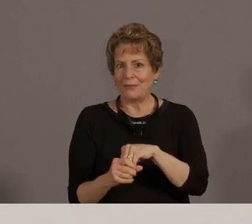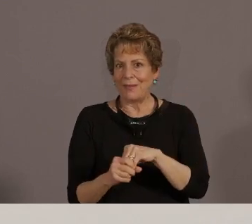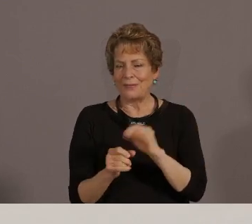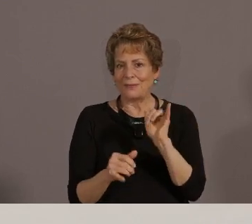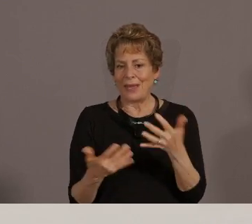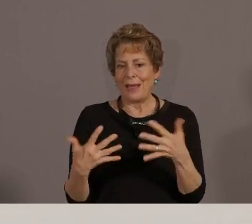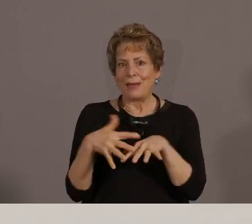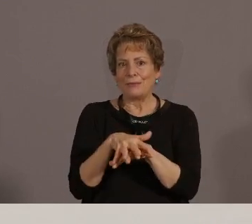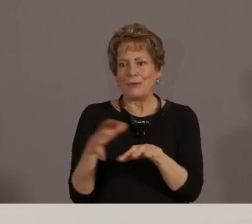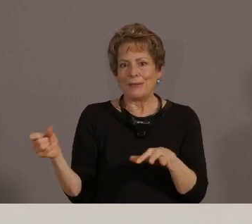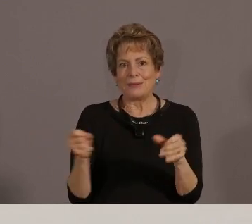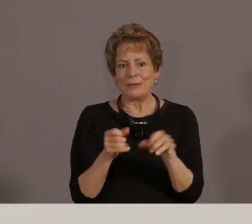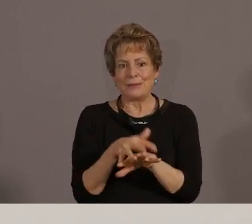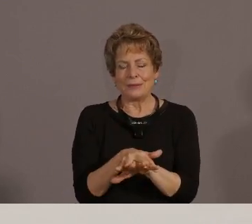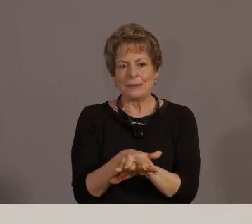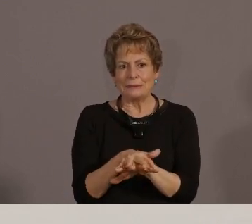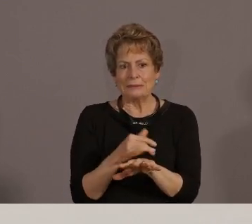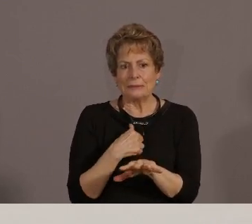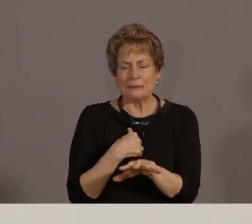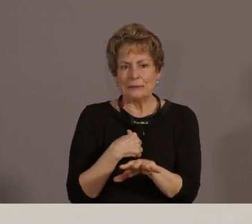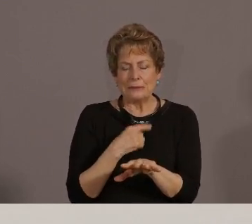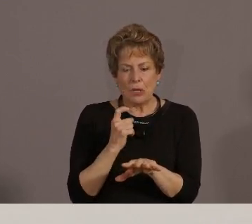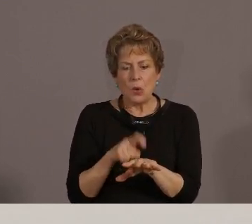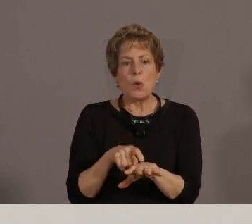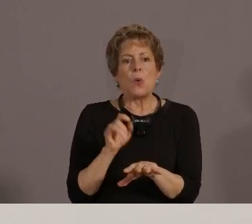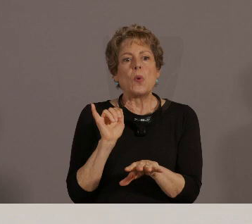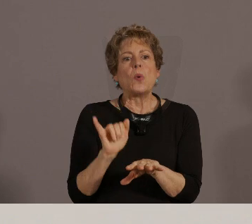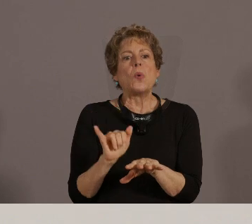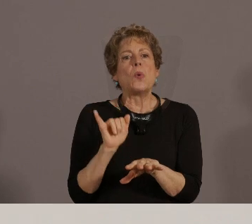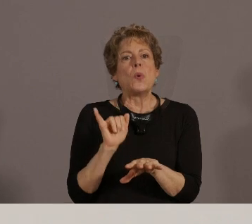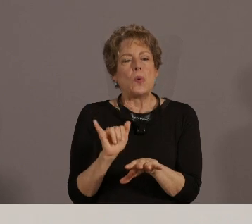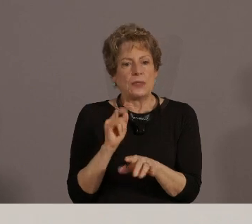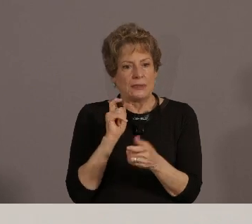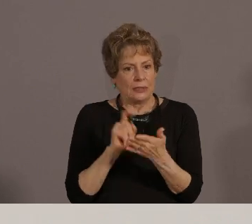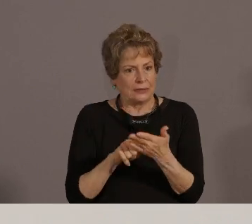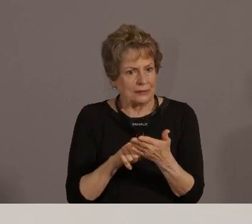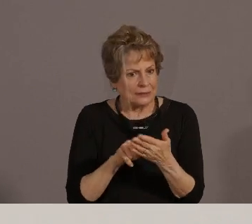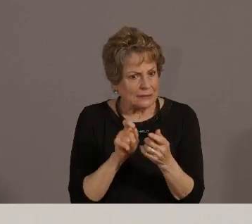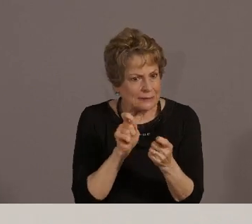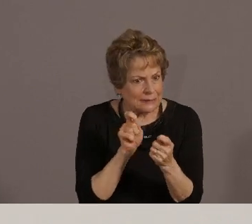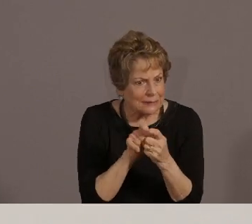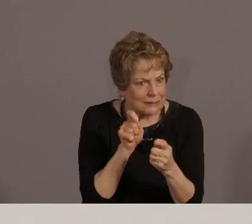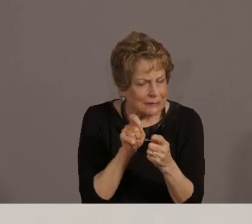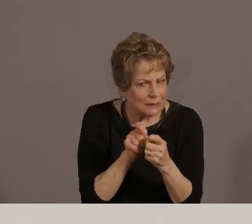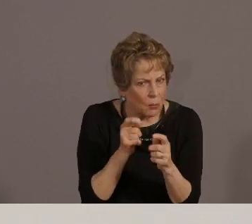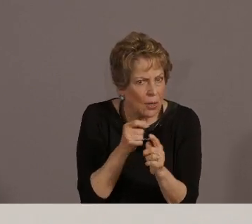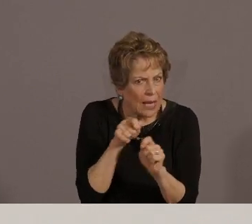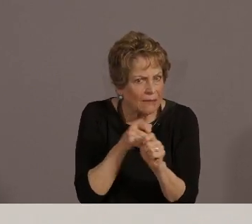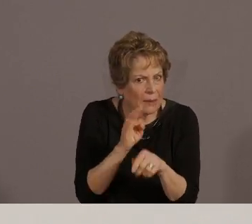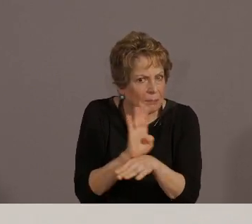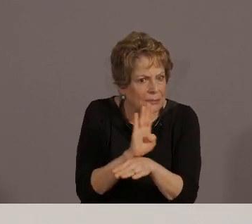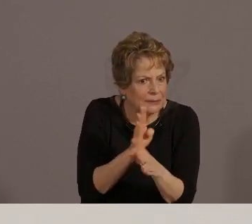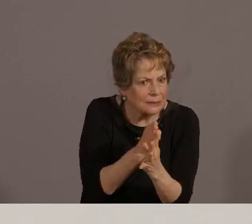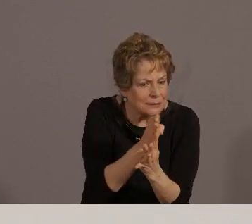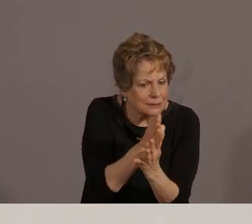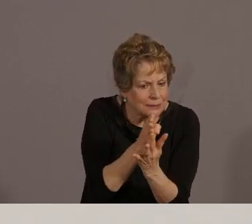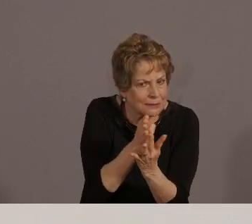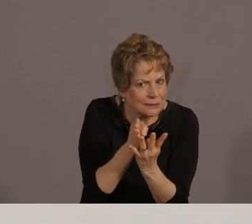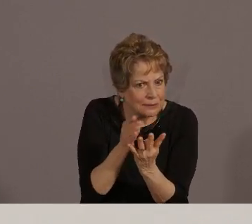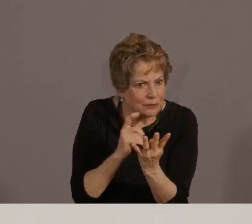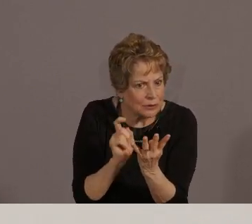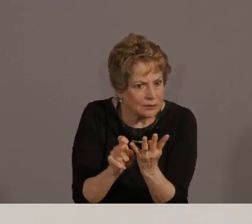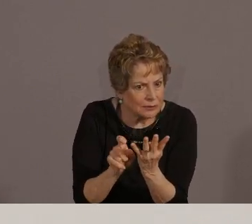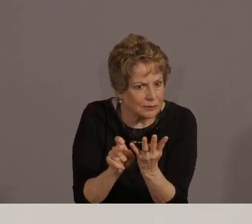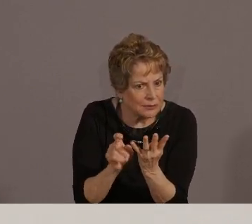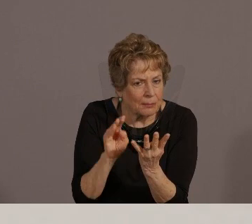very specific industries. So you'll be eligible once we hit your age bracket, which we anticipate being